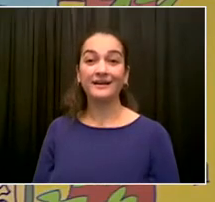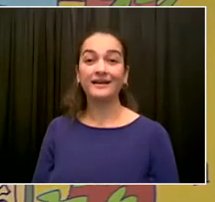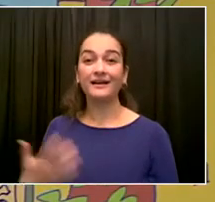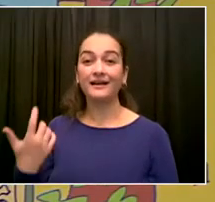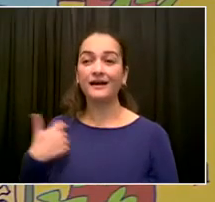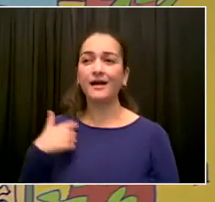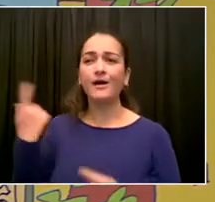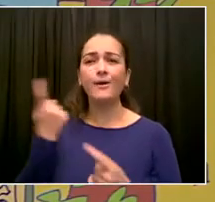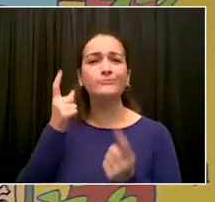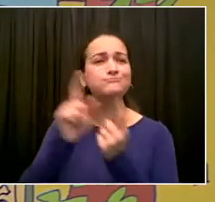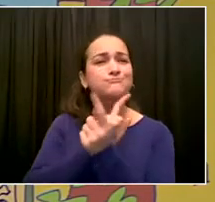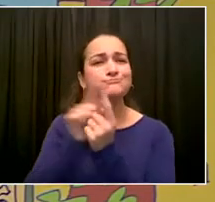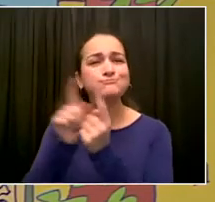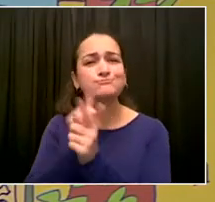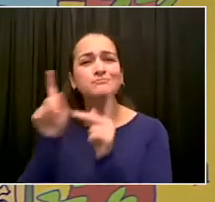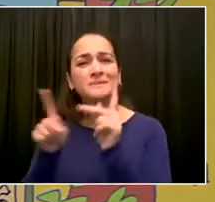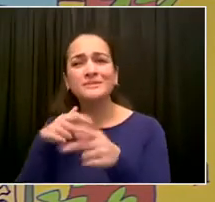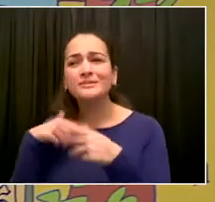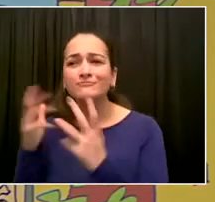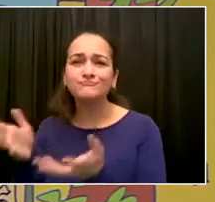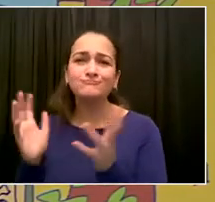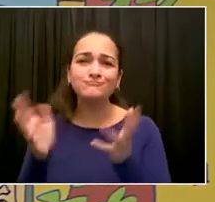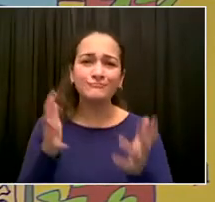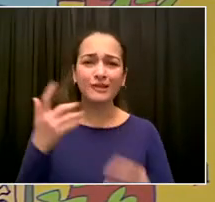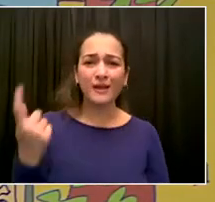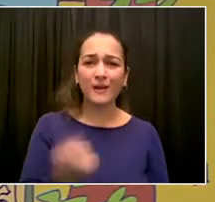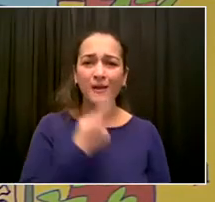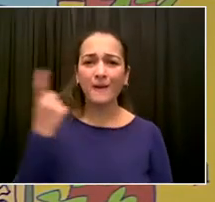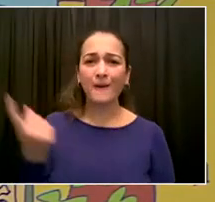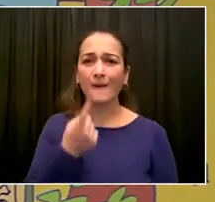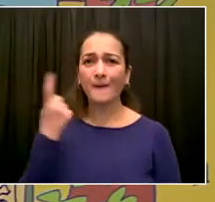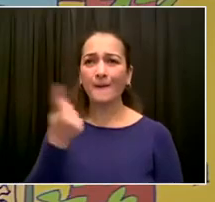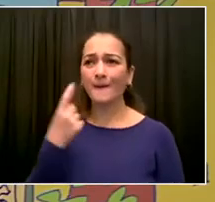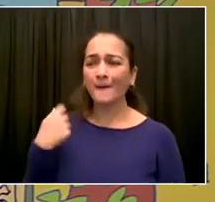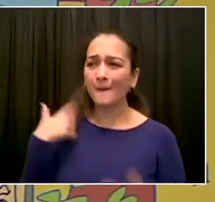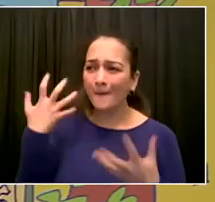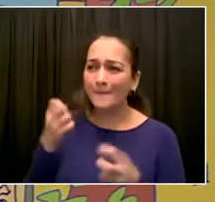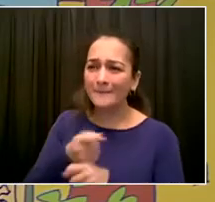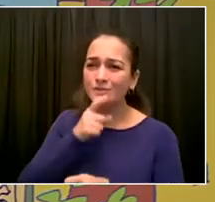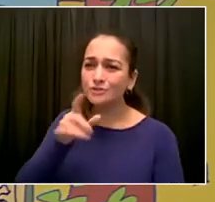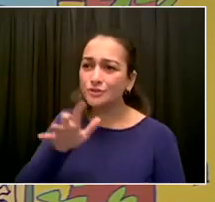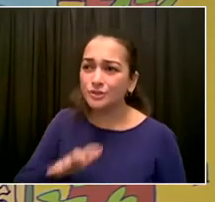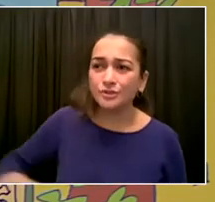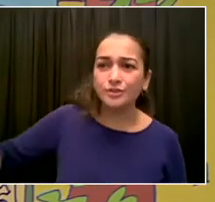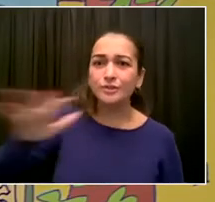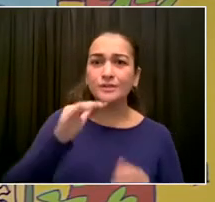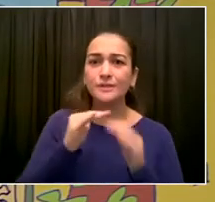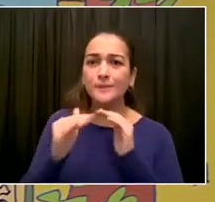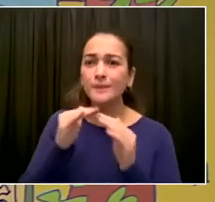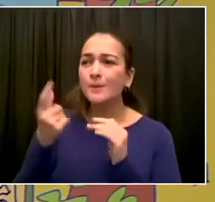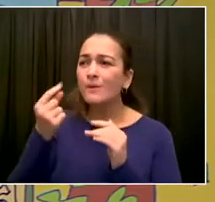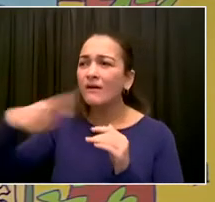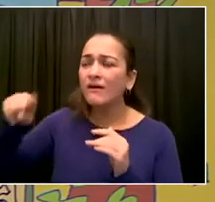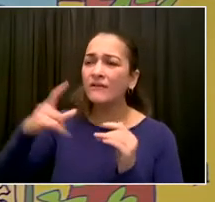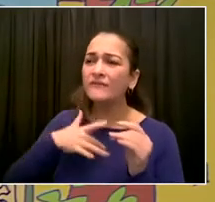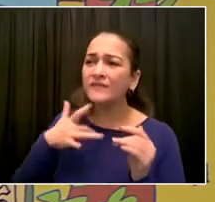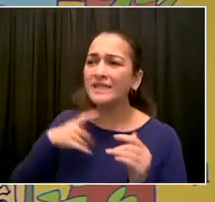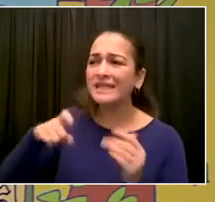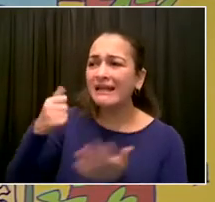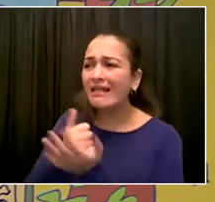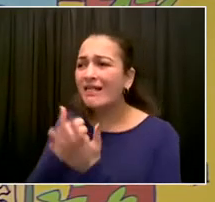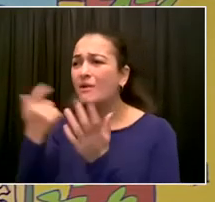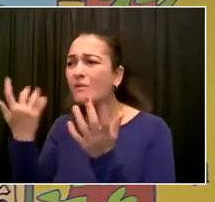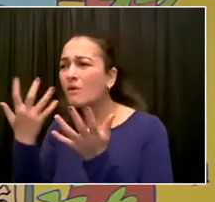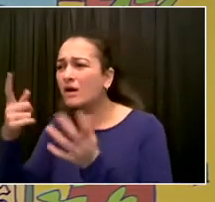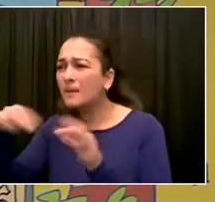doing to address their needs. I think anyone who's watching objectively sees how deeply I care about these issues